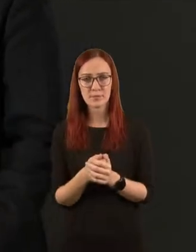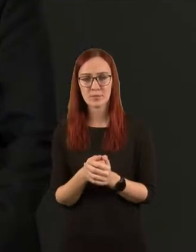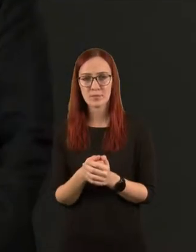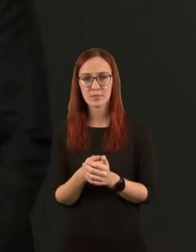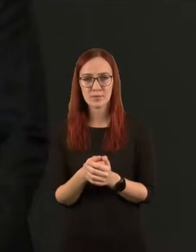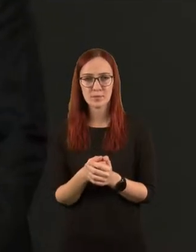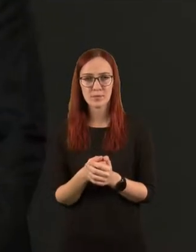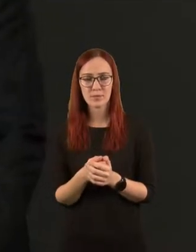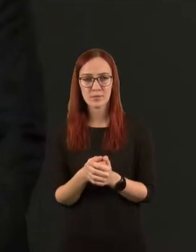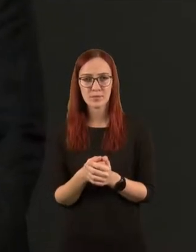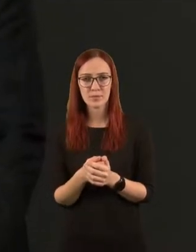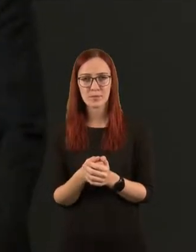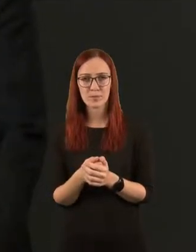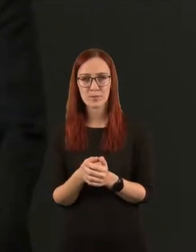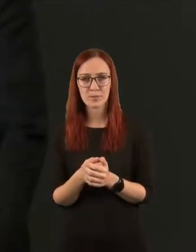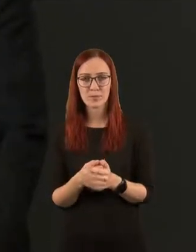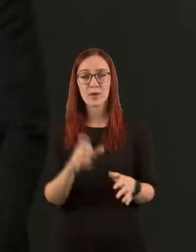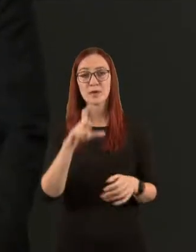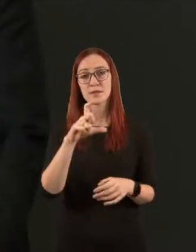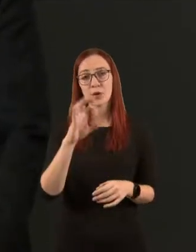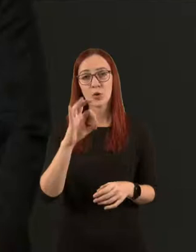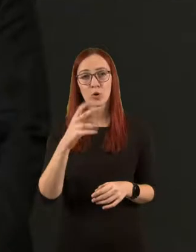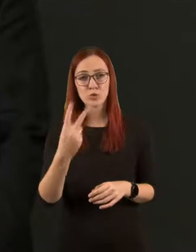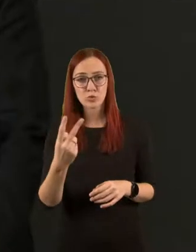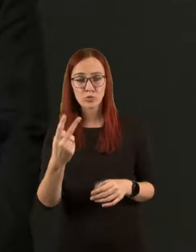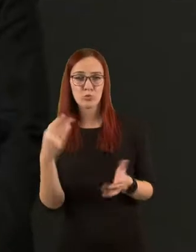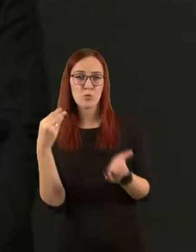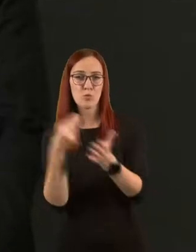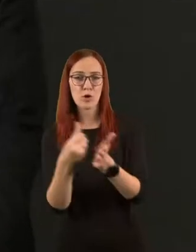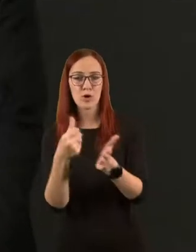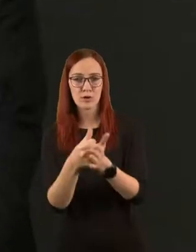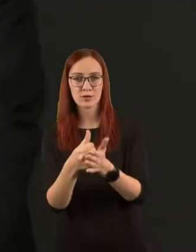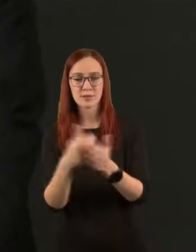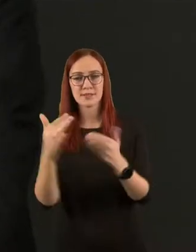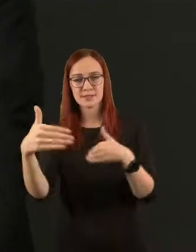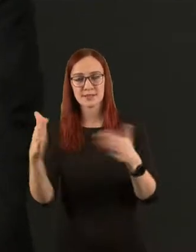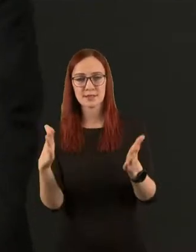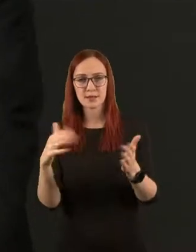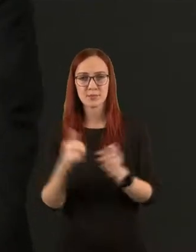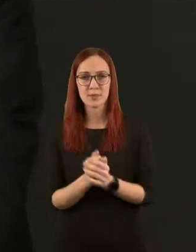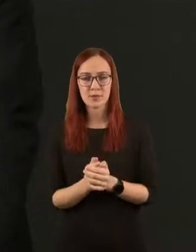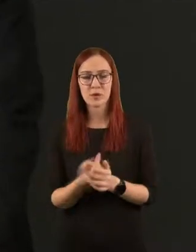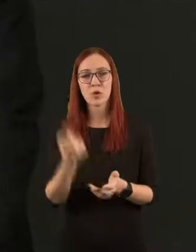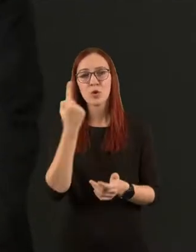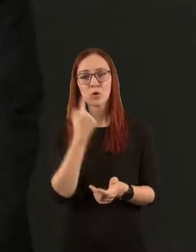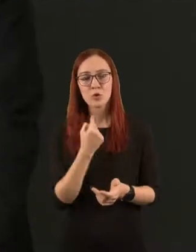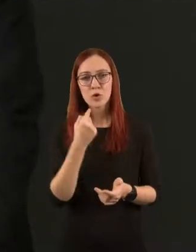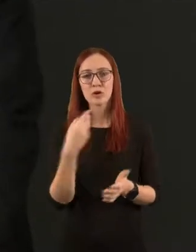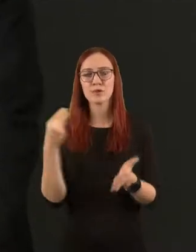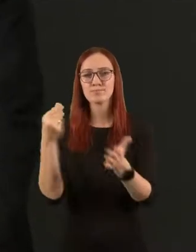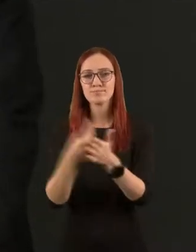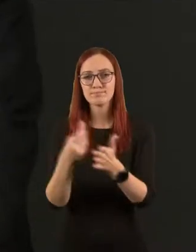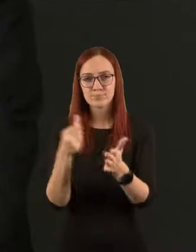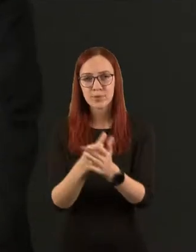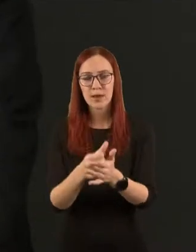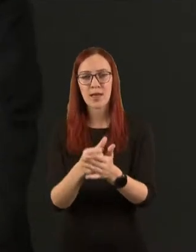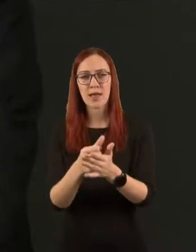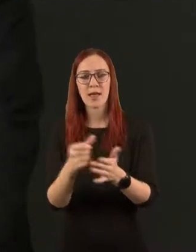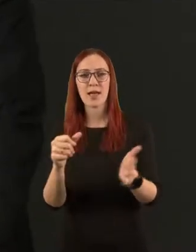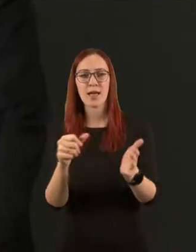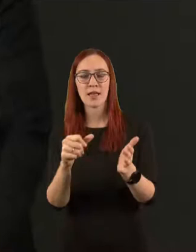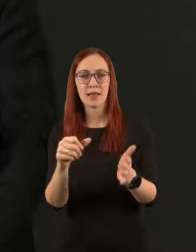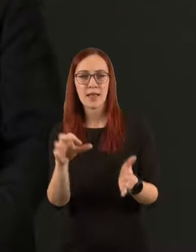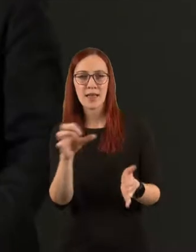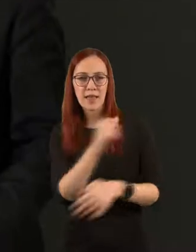Prime Minister Šimonytė, Minister Gentvilas, Lithuania's environmental performance review